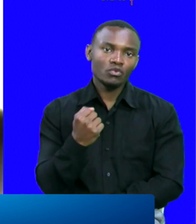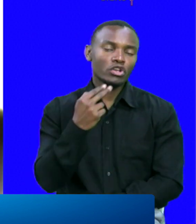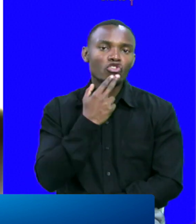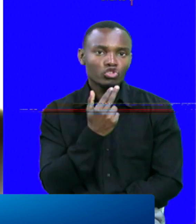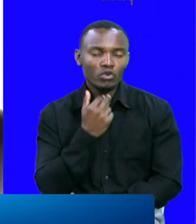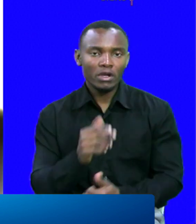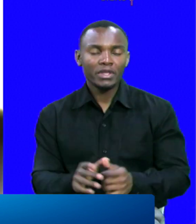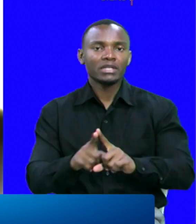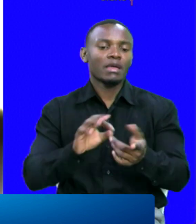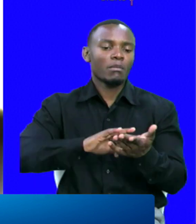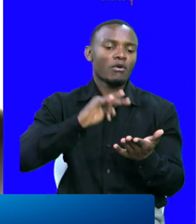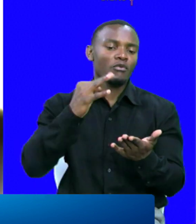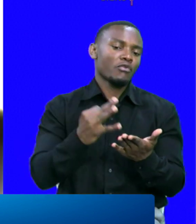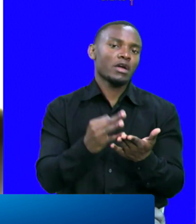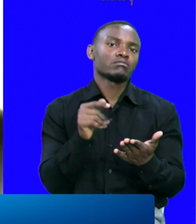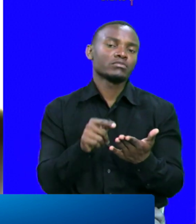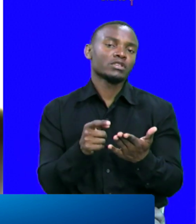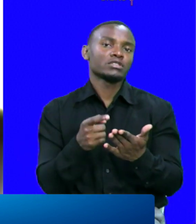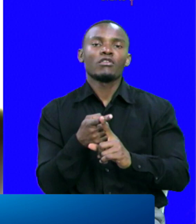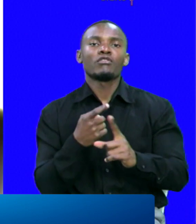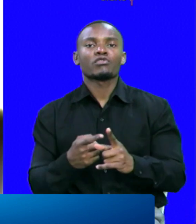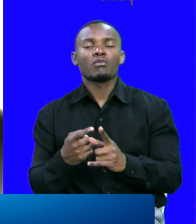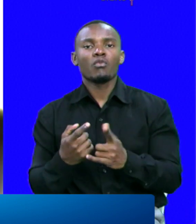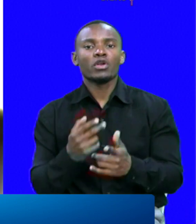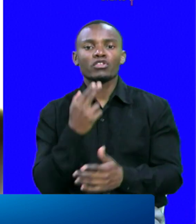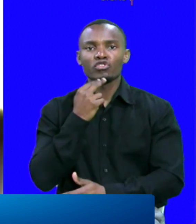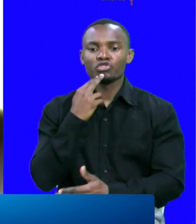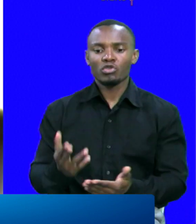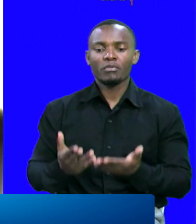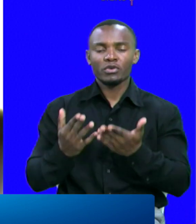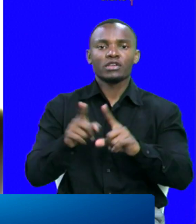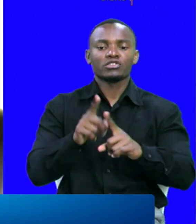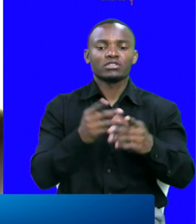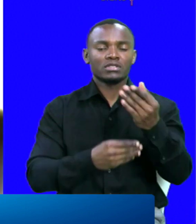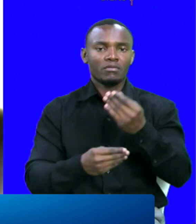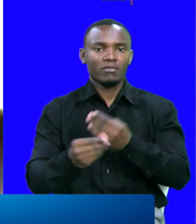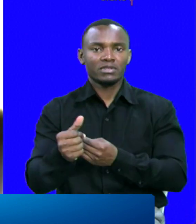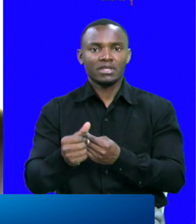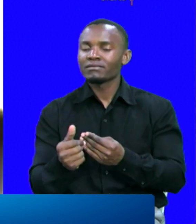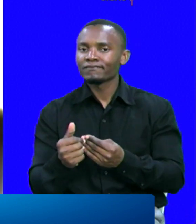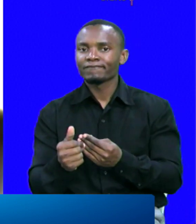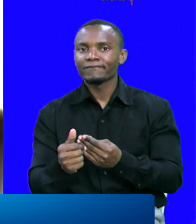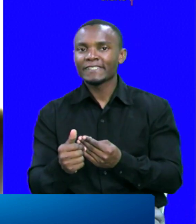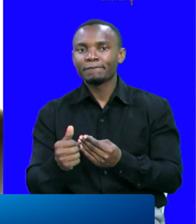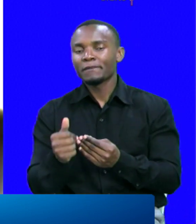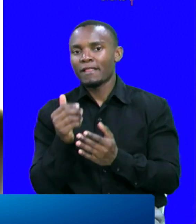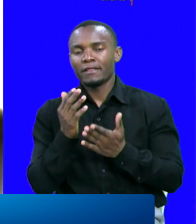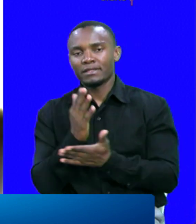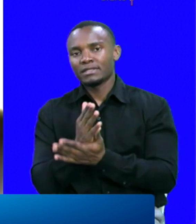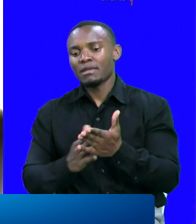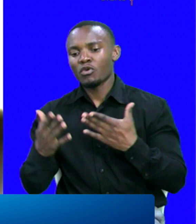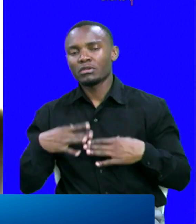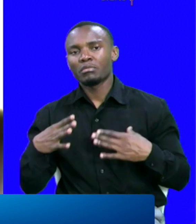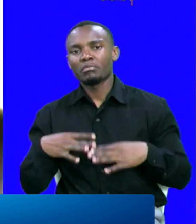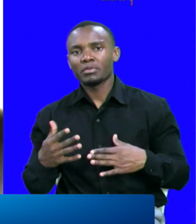sugar to come into the country. Corruption is one of the issues that ran down Mumias Sugar, where